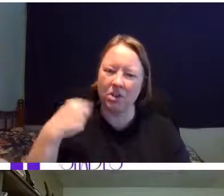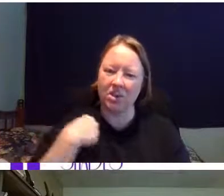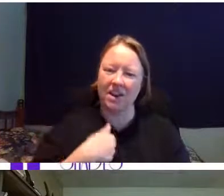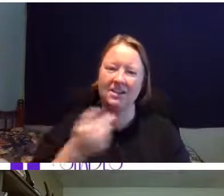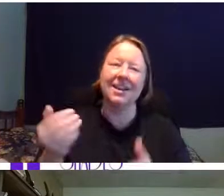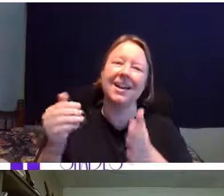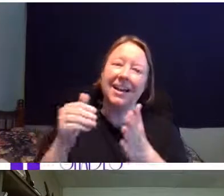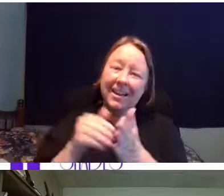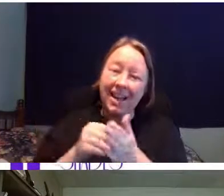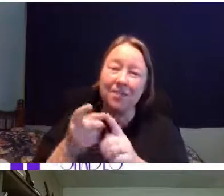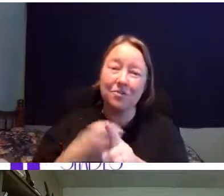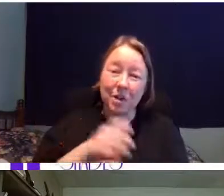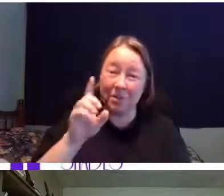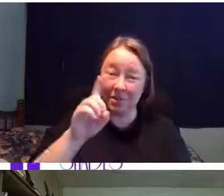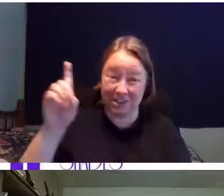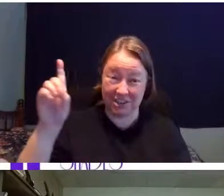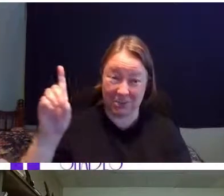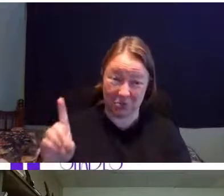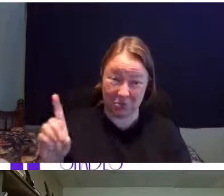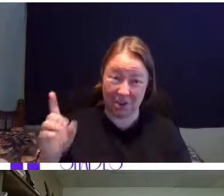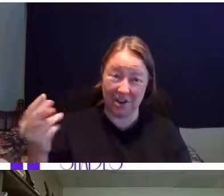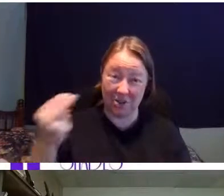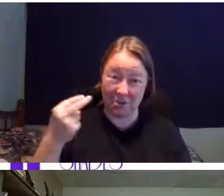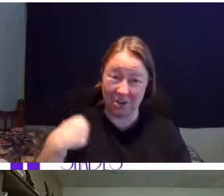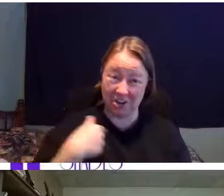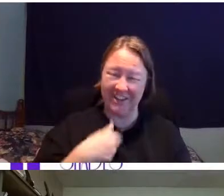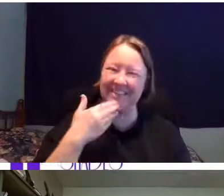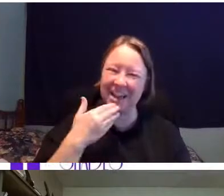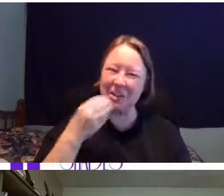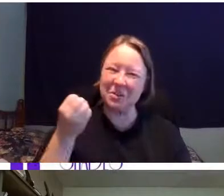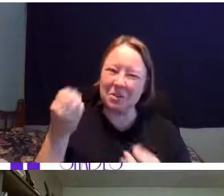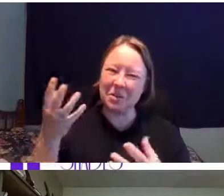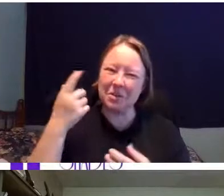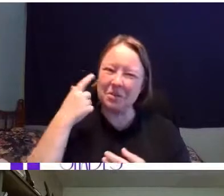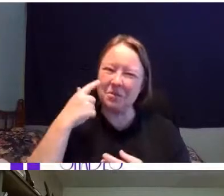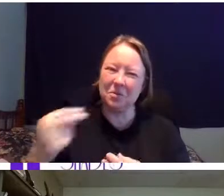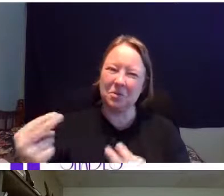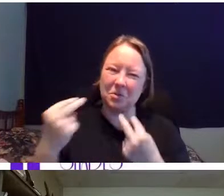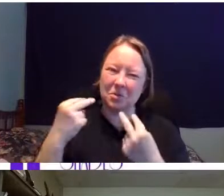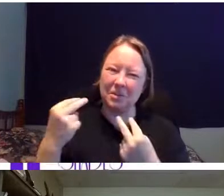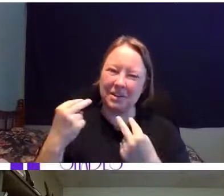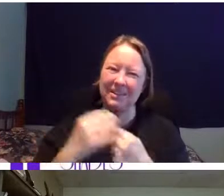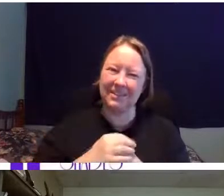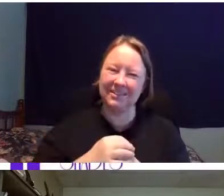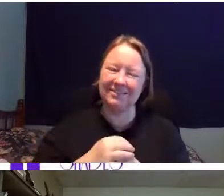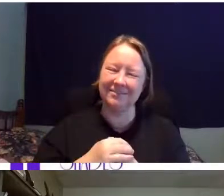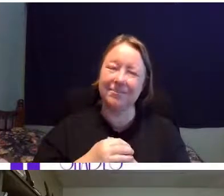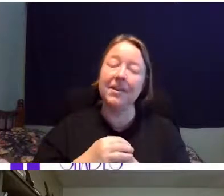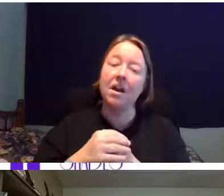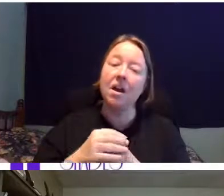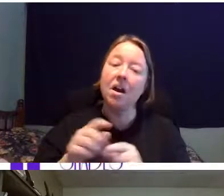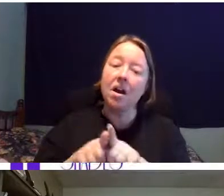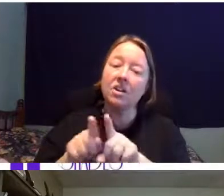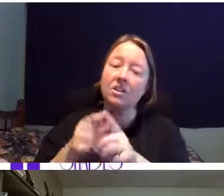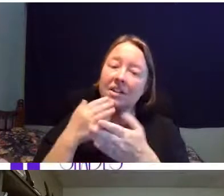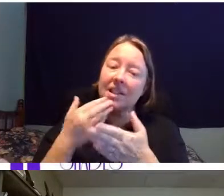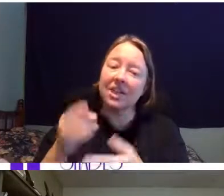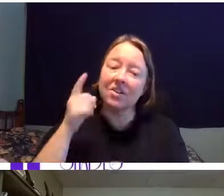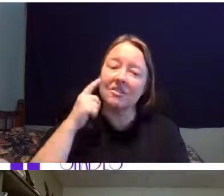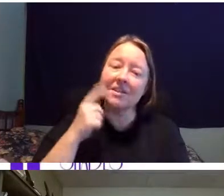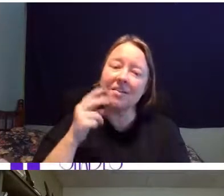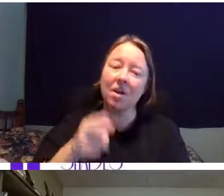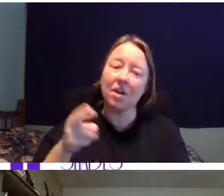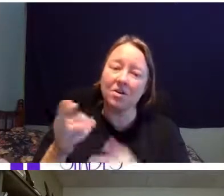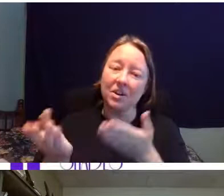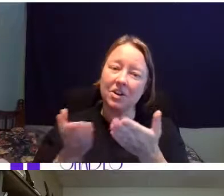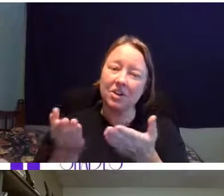another Detroiter is on. Thank you so much for tuning in. And we want to say thank you to the Deaf of Hard of